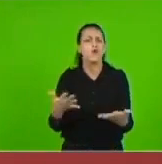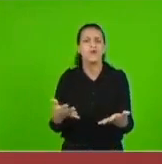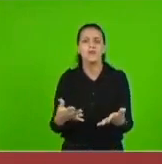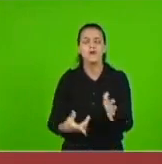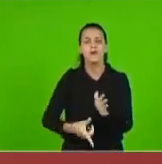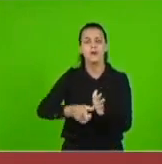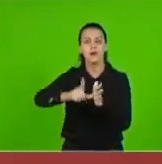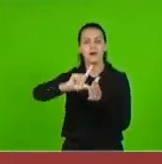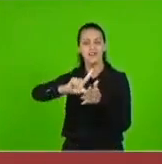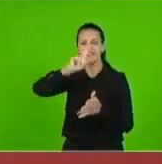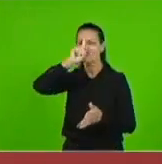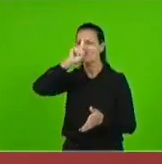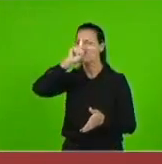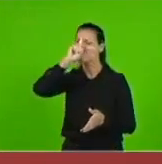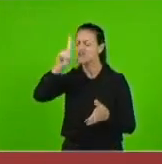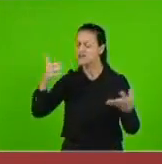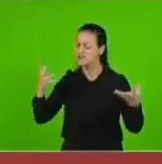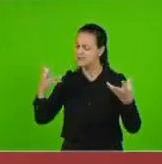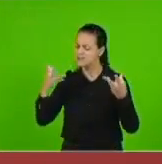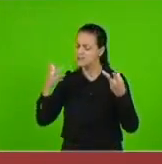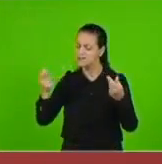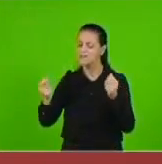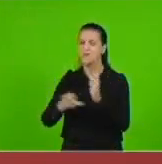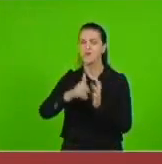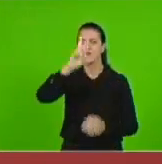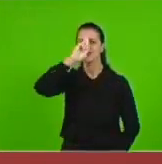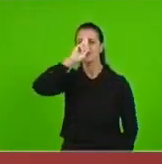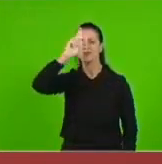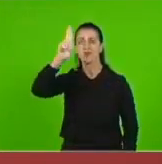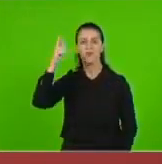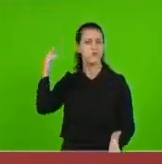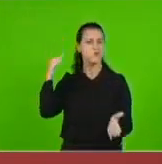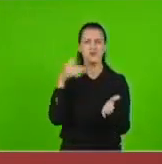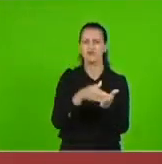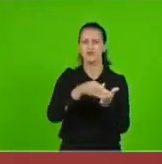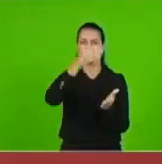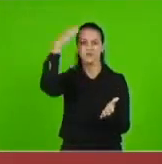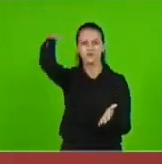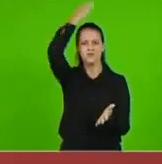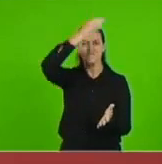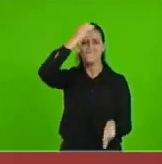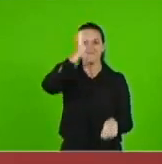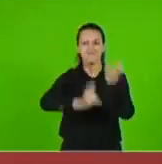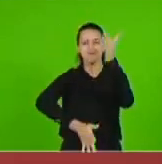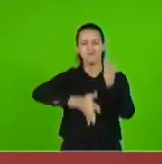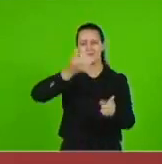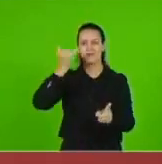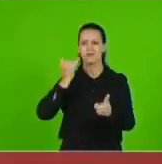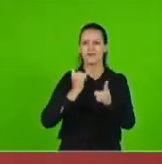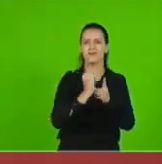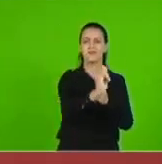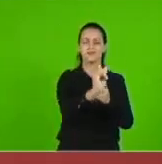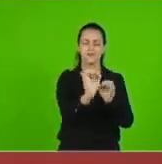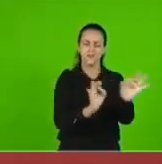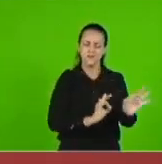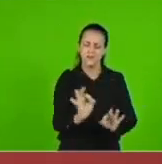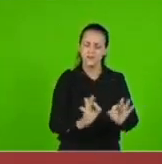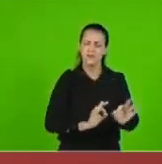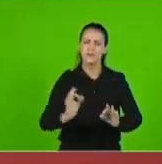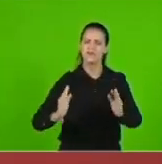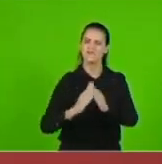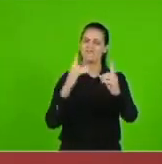just before he comes, the great and glorious day of the Lord, the last pouring out of the Holy Spirit